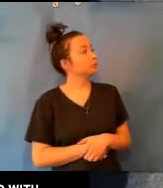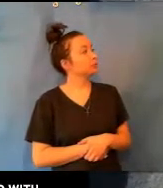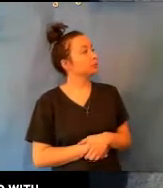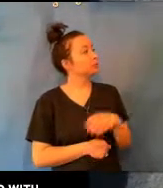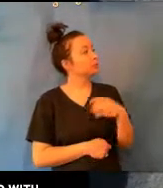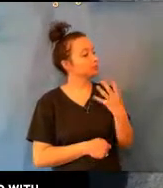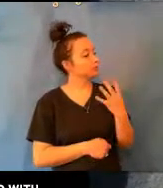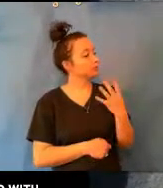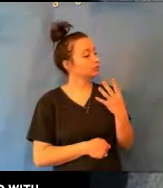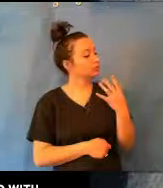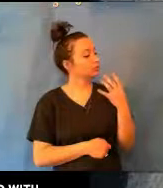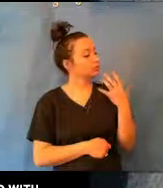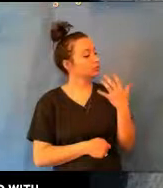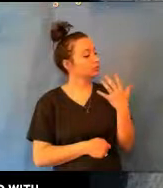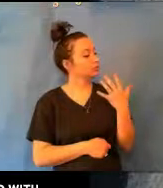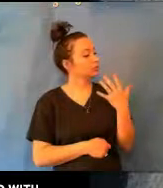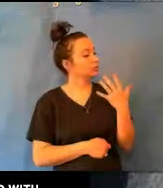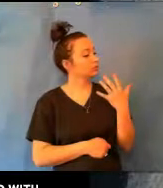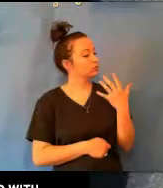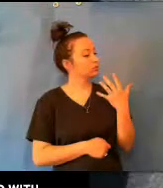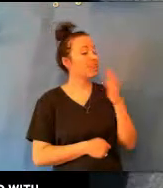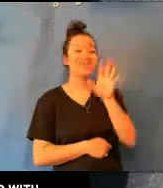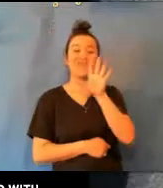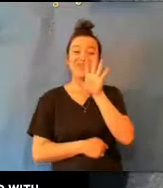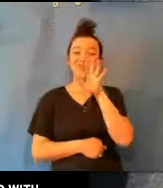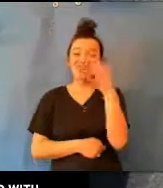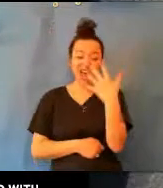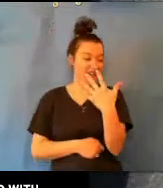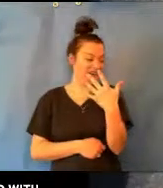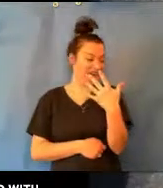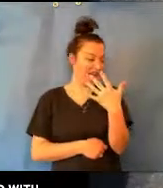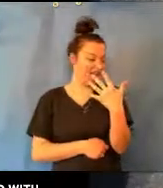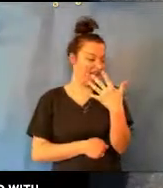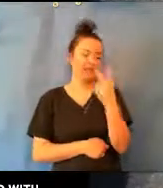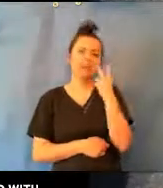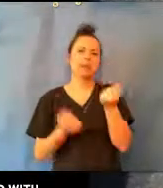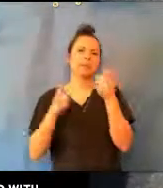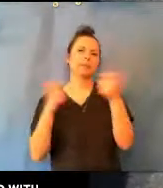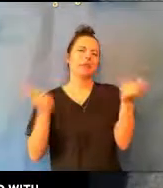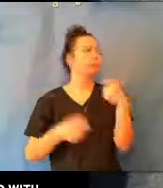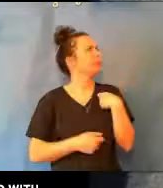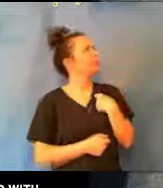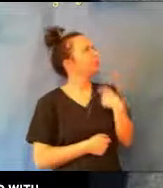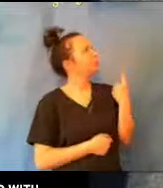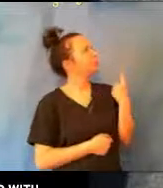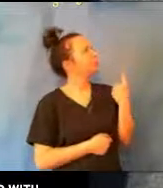So we have 4, 5 little paper clips. Let's see how many big paper clips. 1,